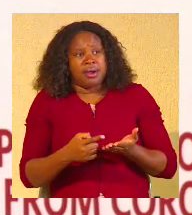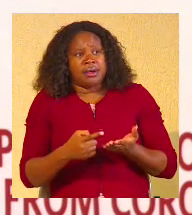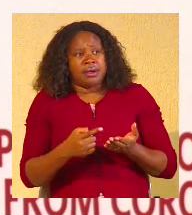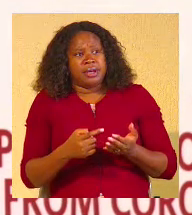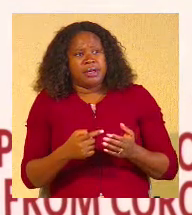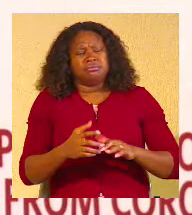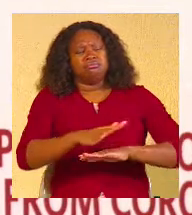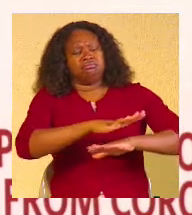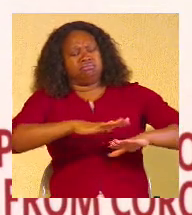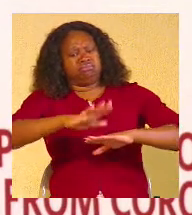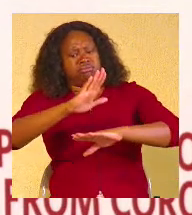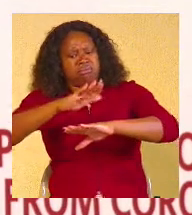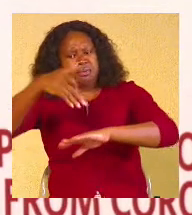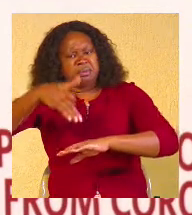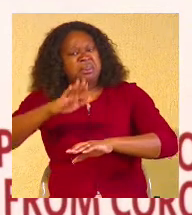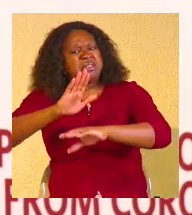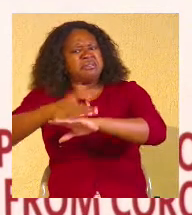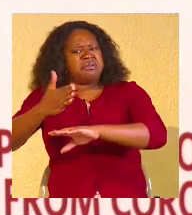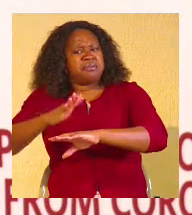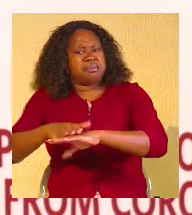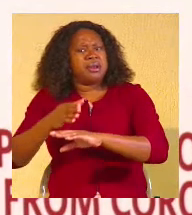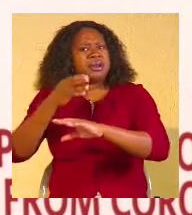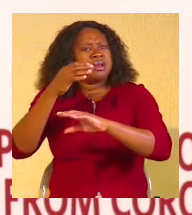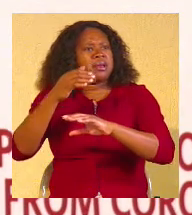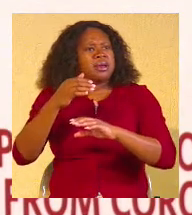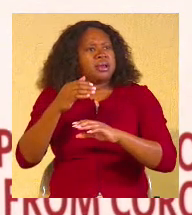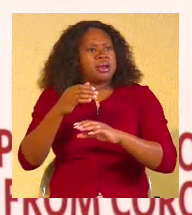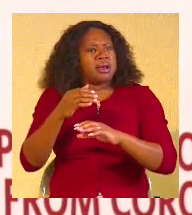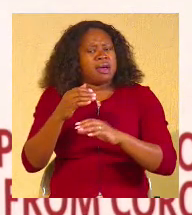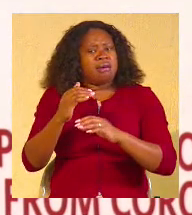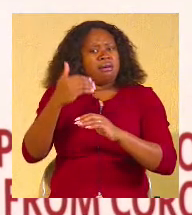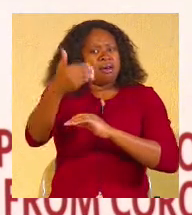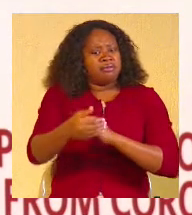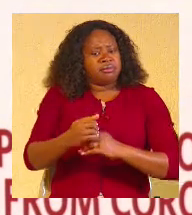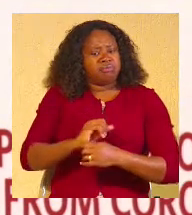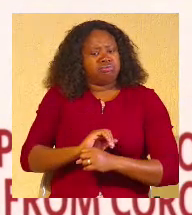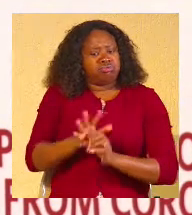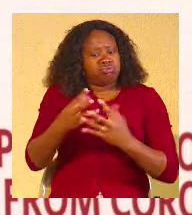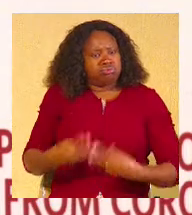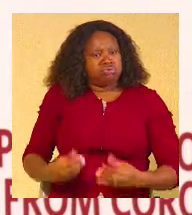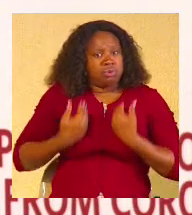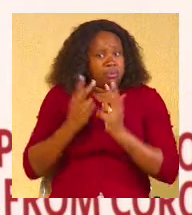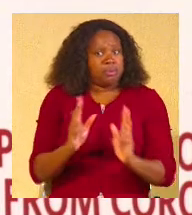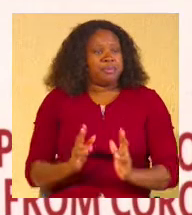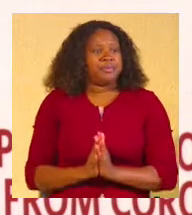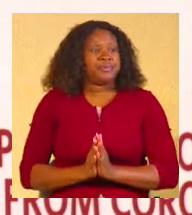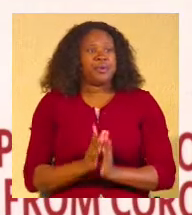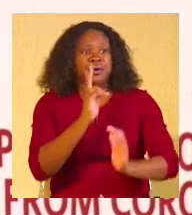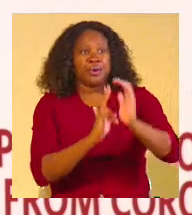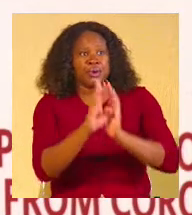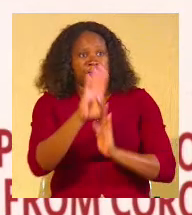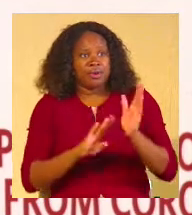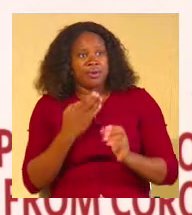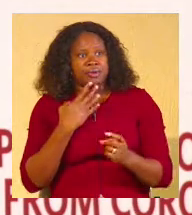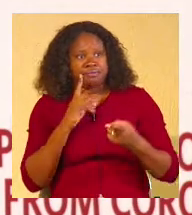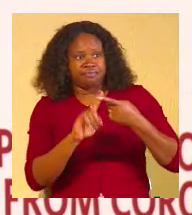status on what will Namibia look like, what is Namibia going to be like post-COVID-19 for young people. Our panel is